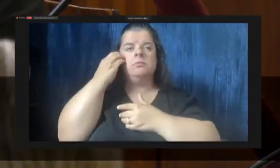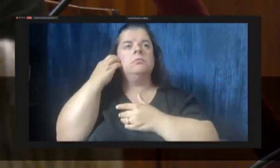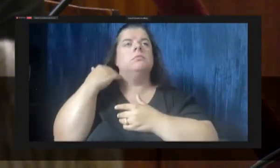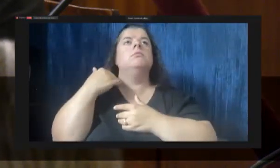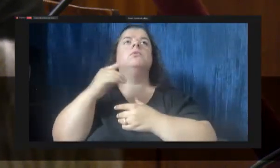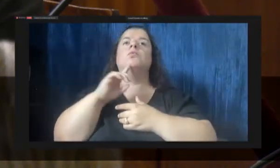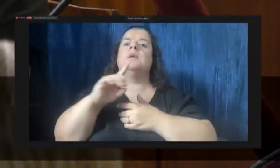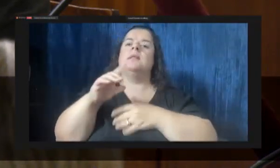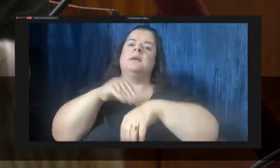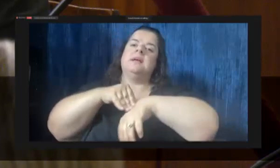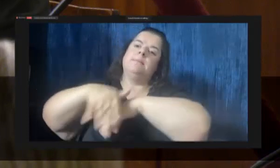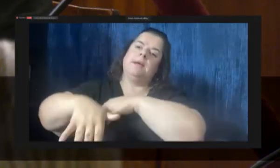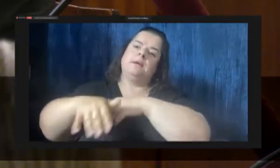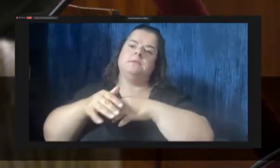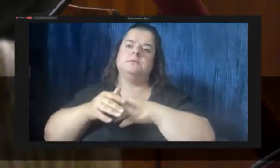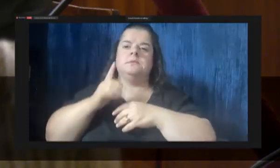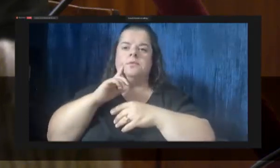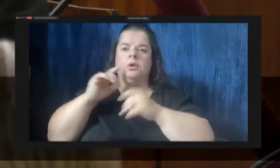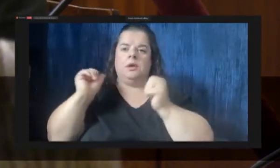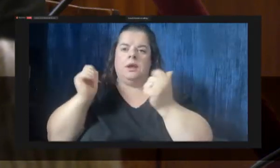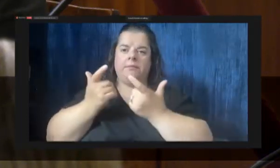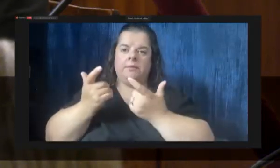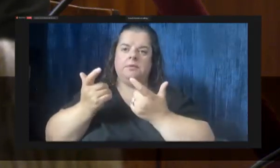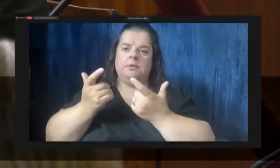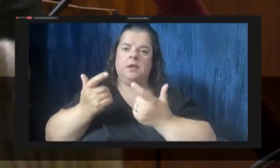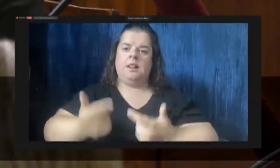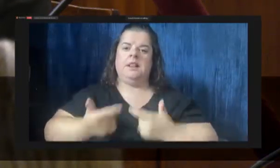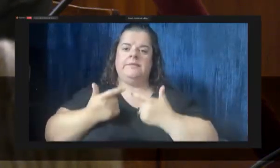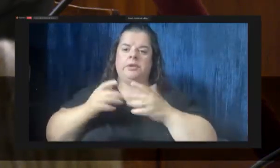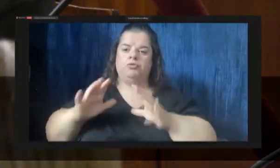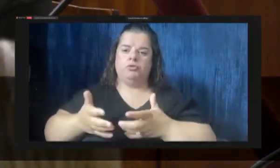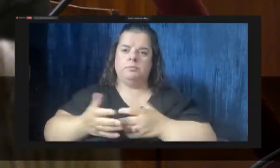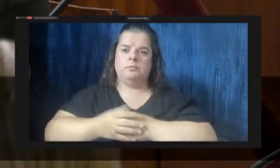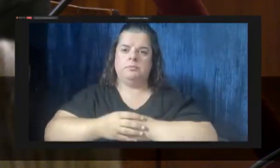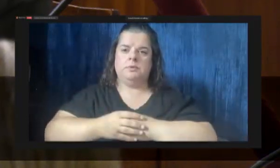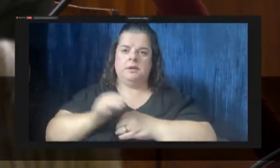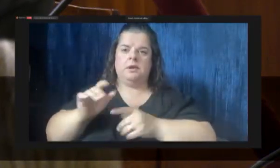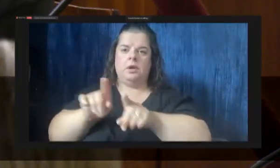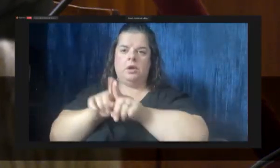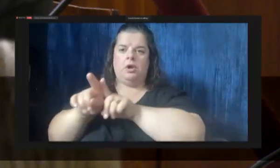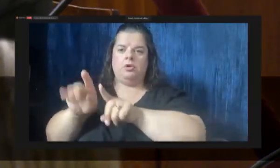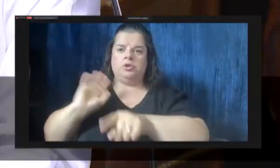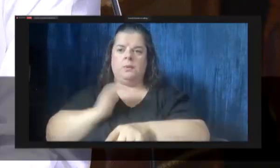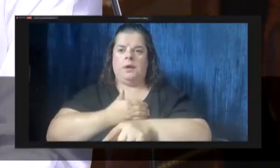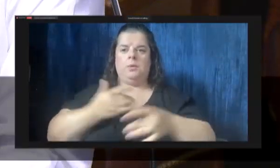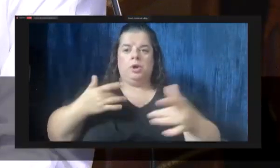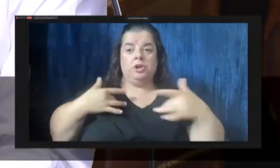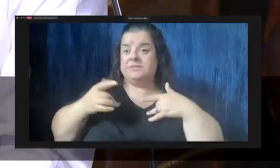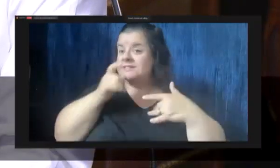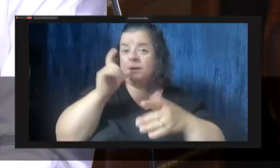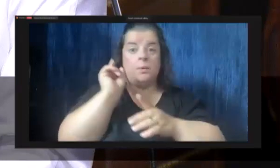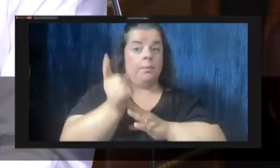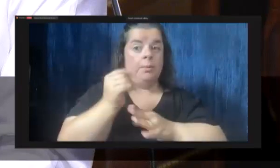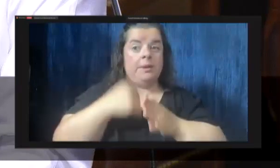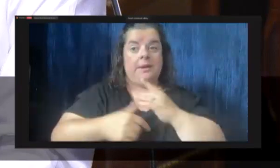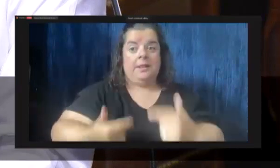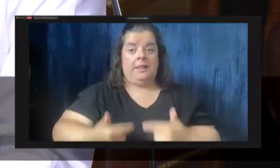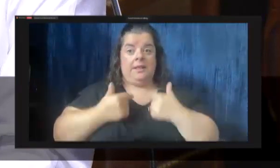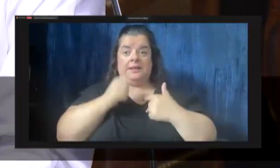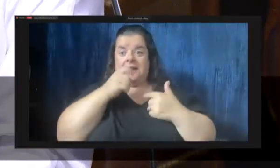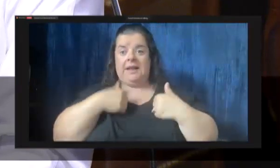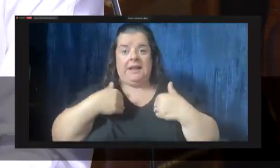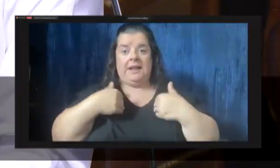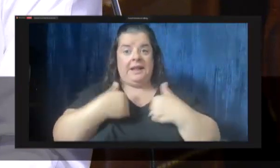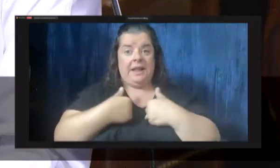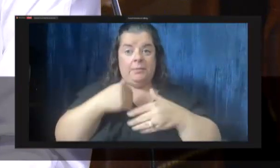impacts on every living entity involved is also our concern. There's not a moment in my life I've not had an animal in my life.